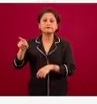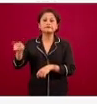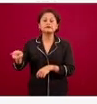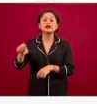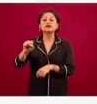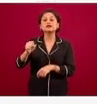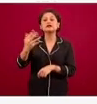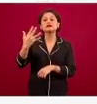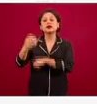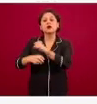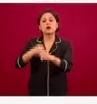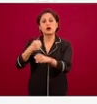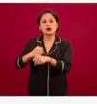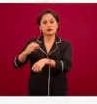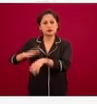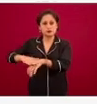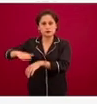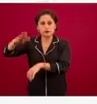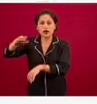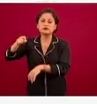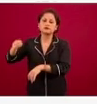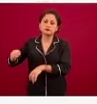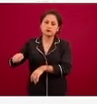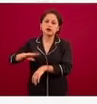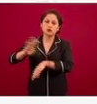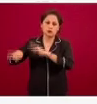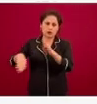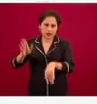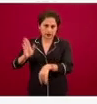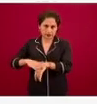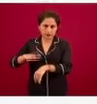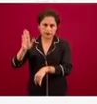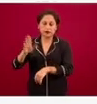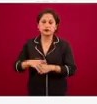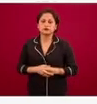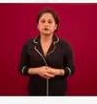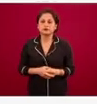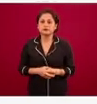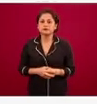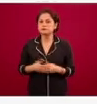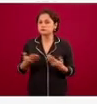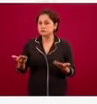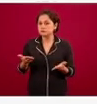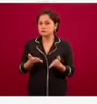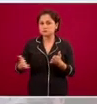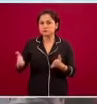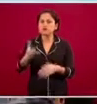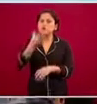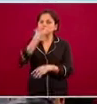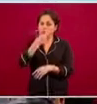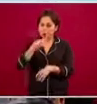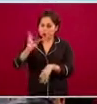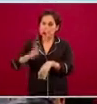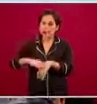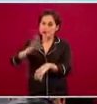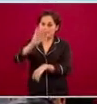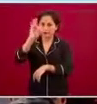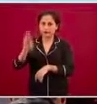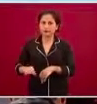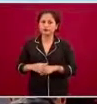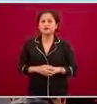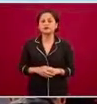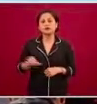in the death age distribution, as well as an overrepresentation